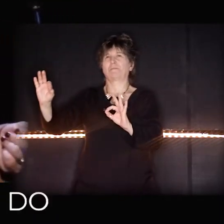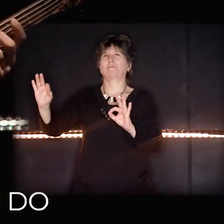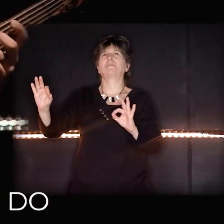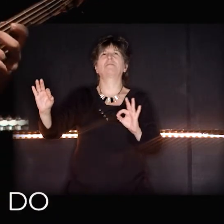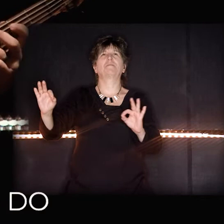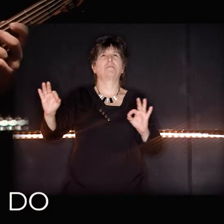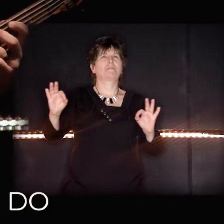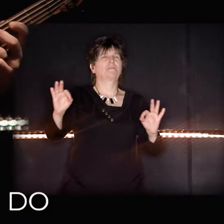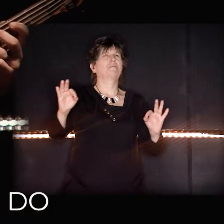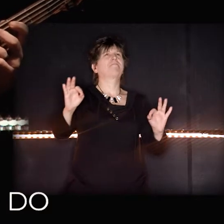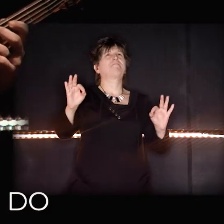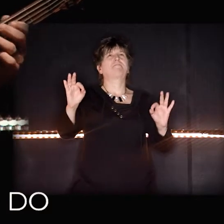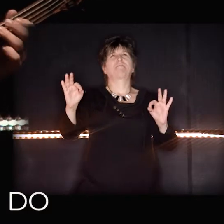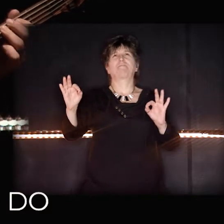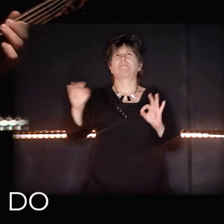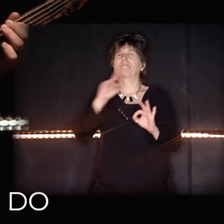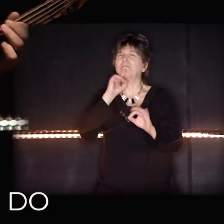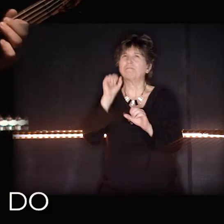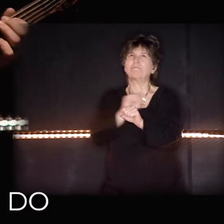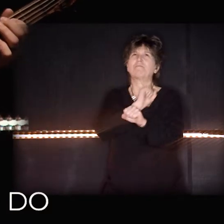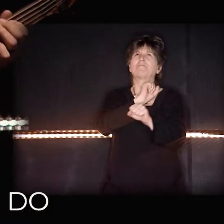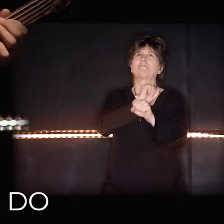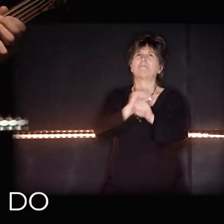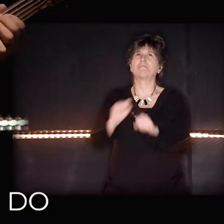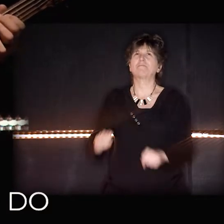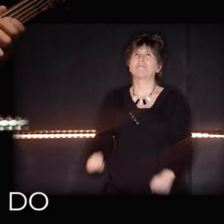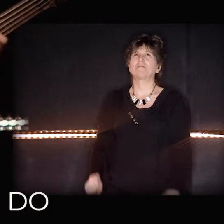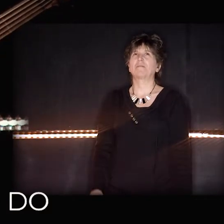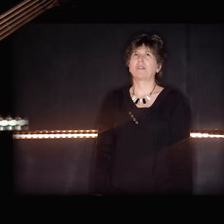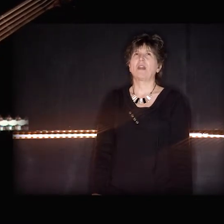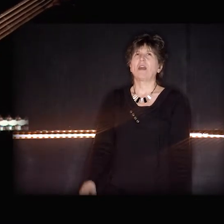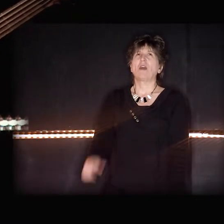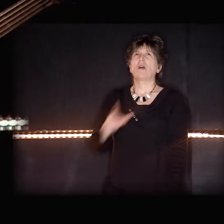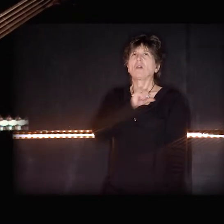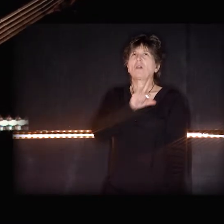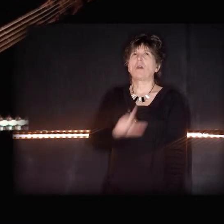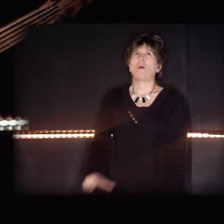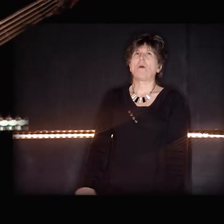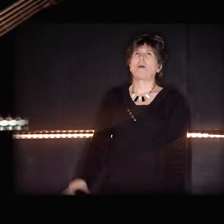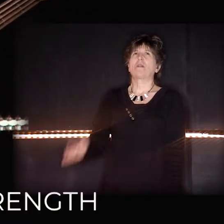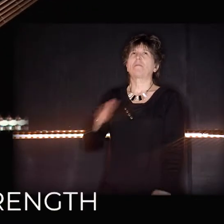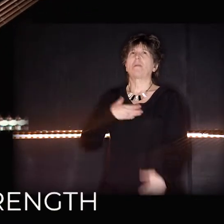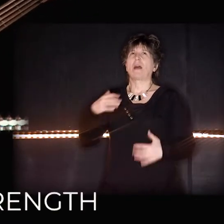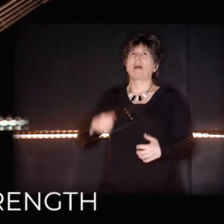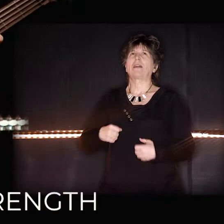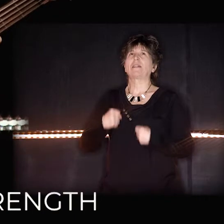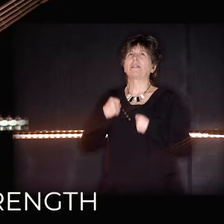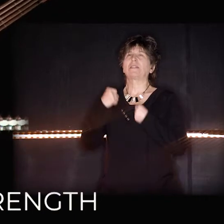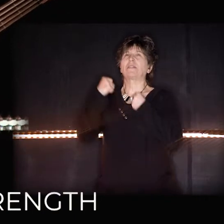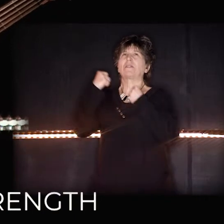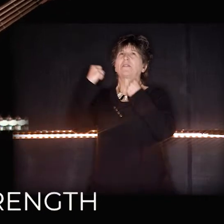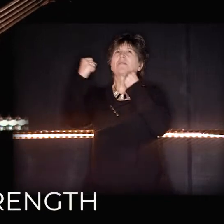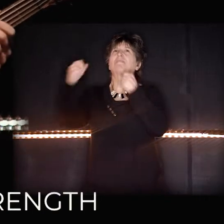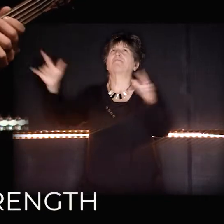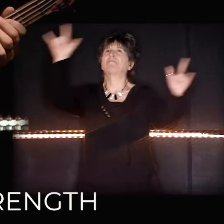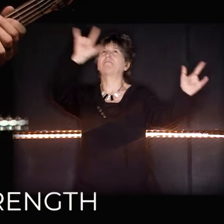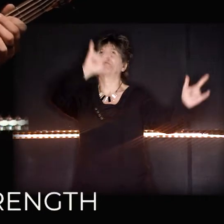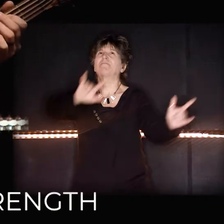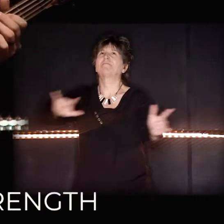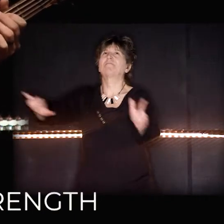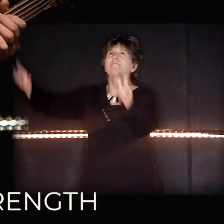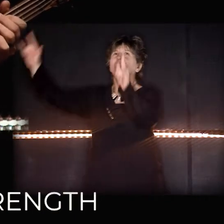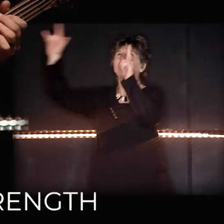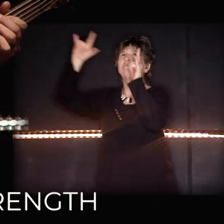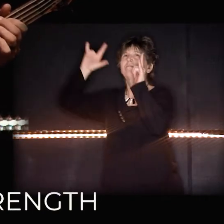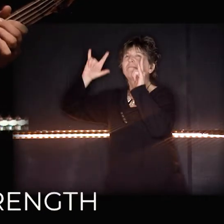'cause you know just what to do. I will love you, Lord, my